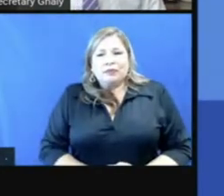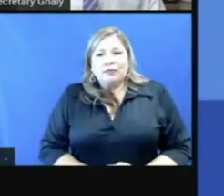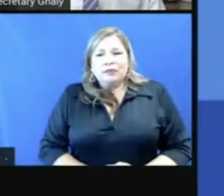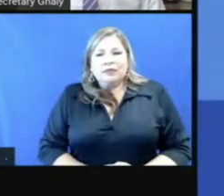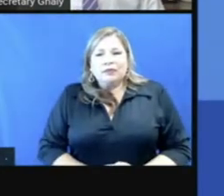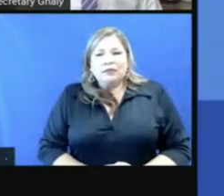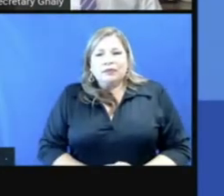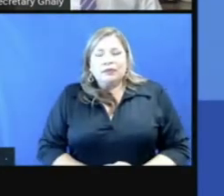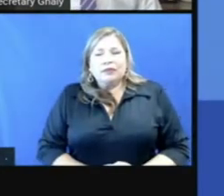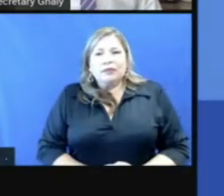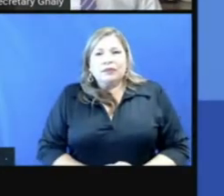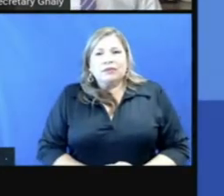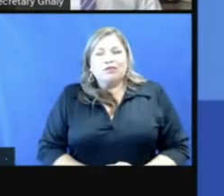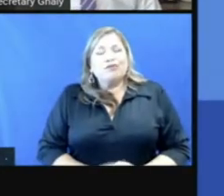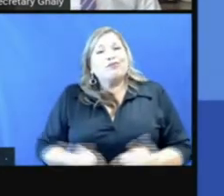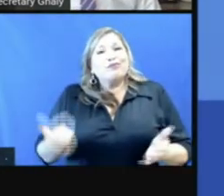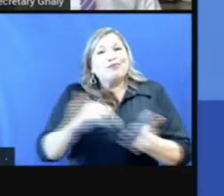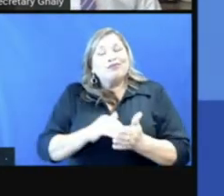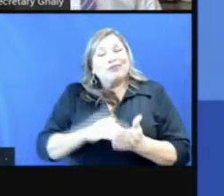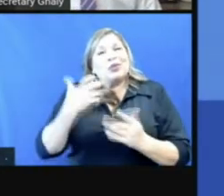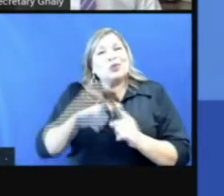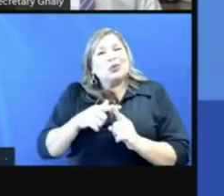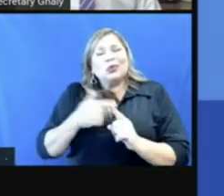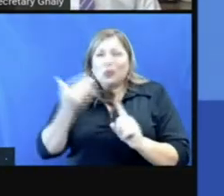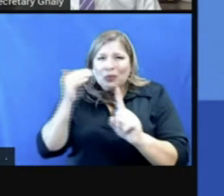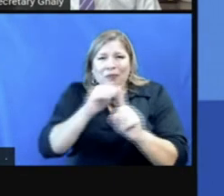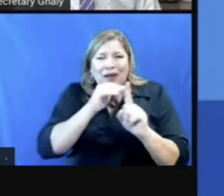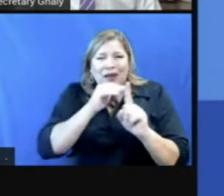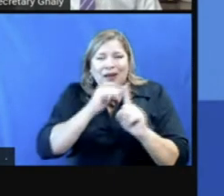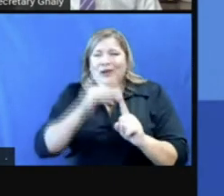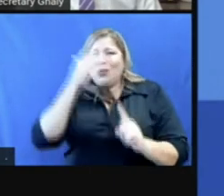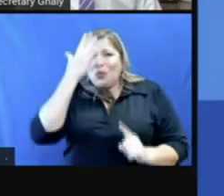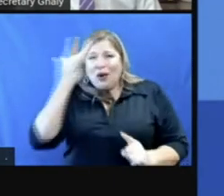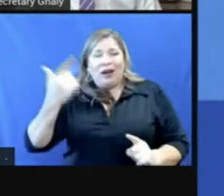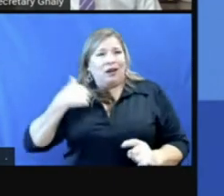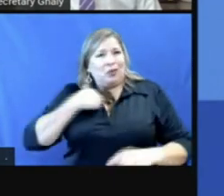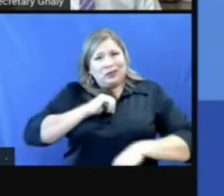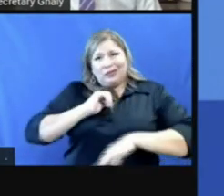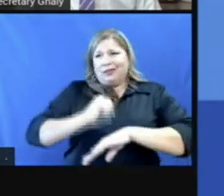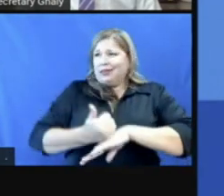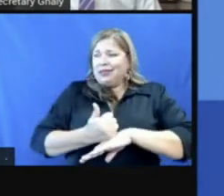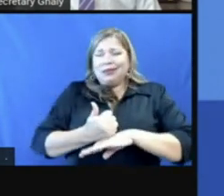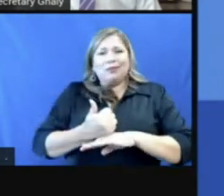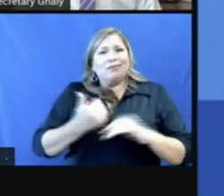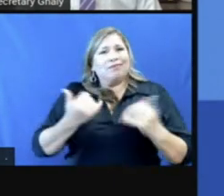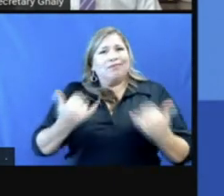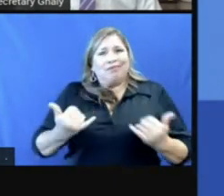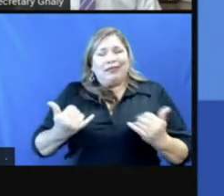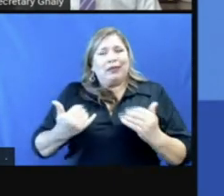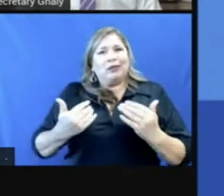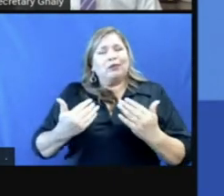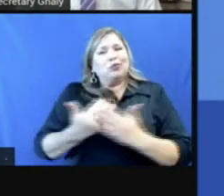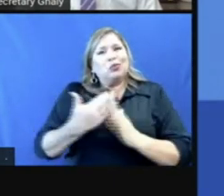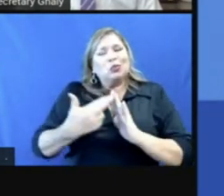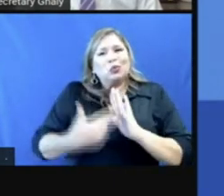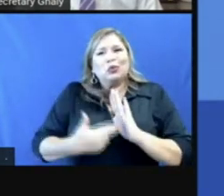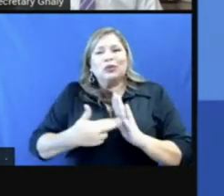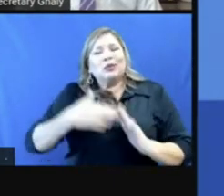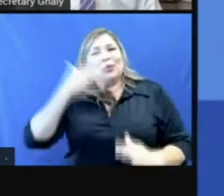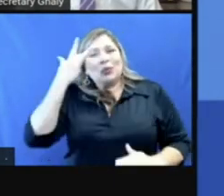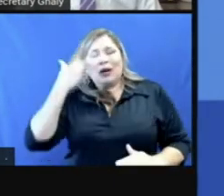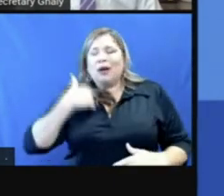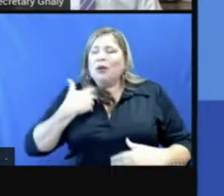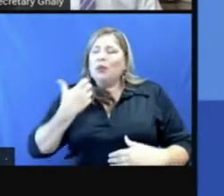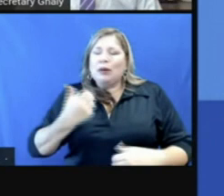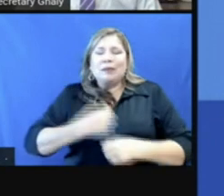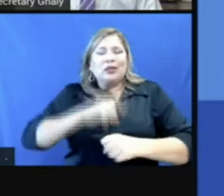Again, some reminders of why we're doing this today. Why now? Well, we want to keep the highest risk individuals safe.